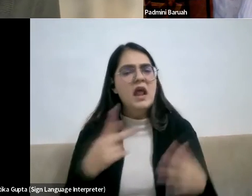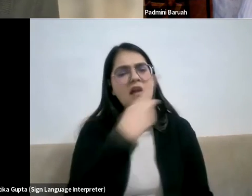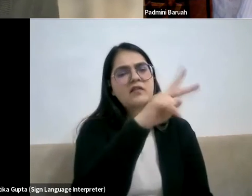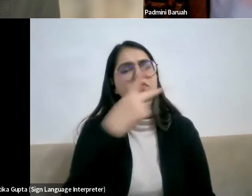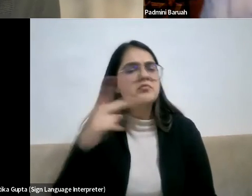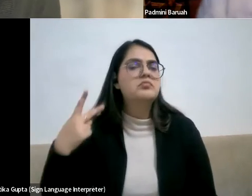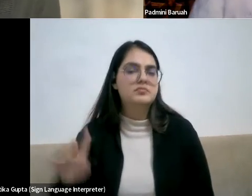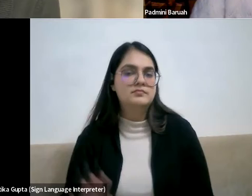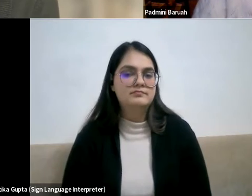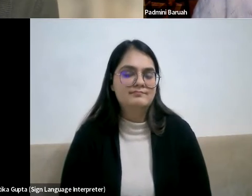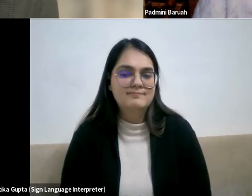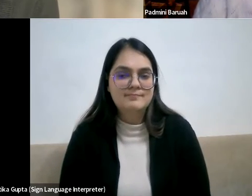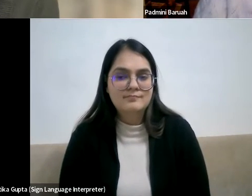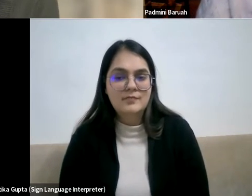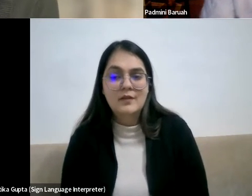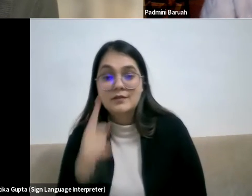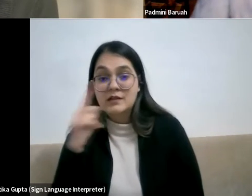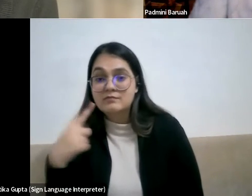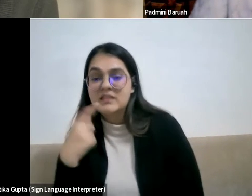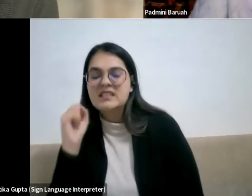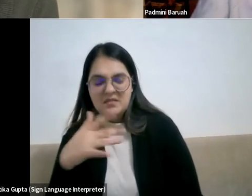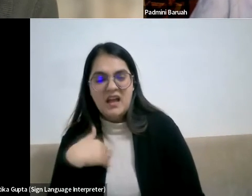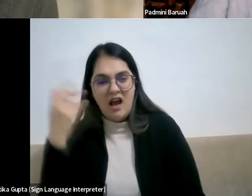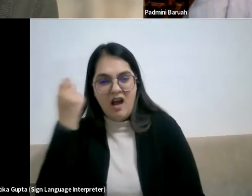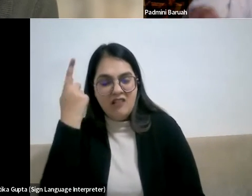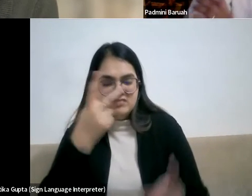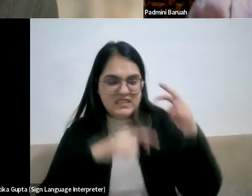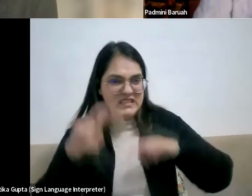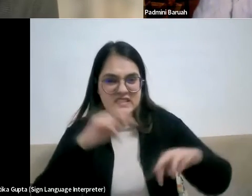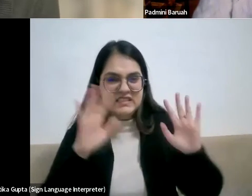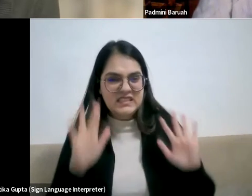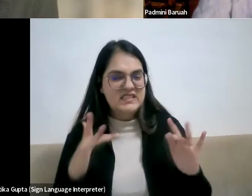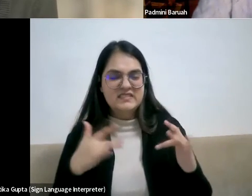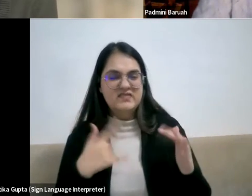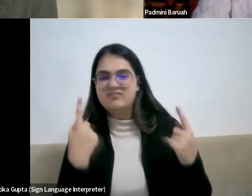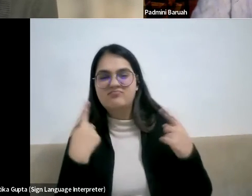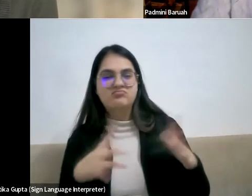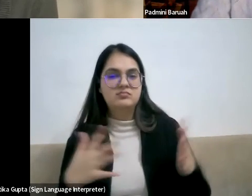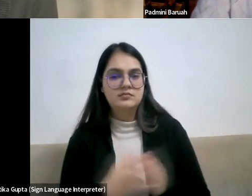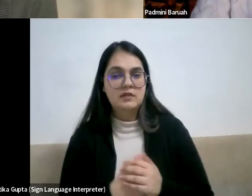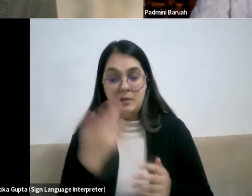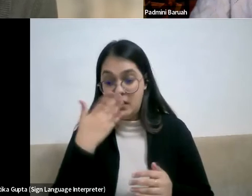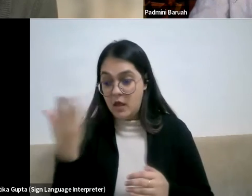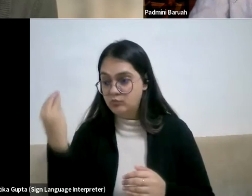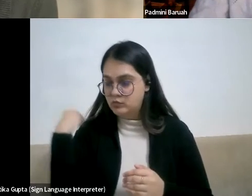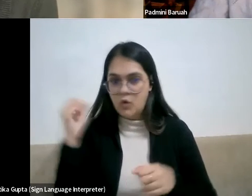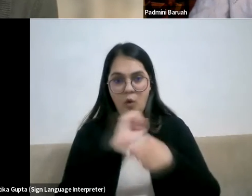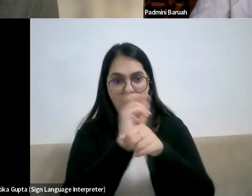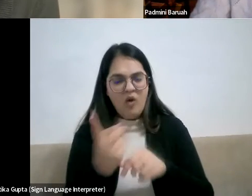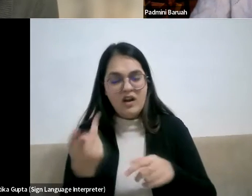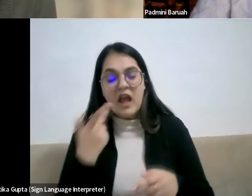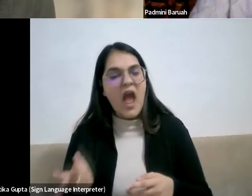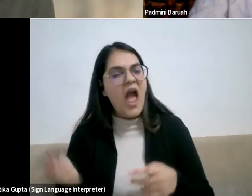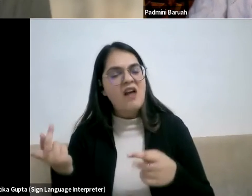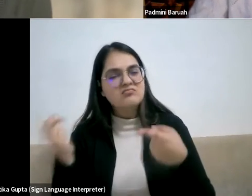Yeah, I mean, it gets more and more complicated and bureaucratic. And as we can see, also COVID made that even worse and